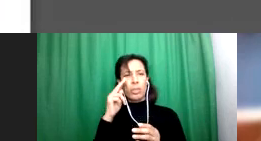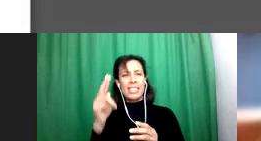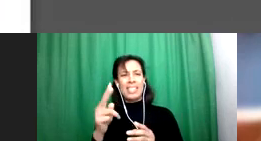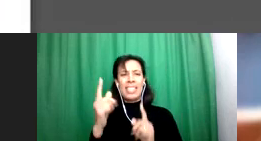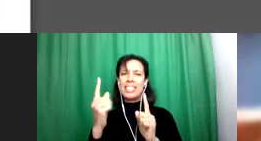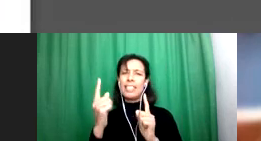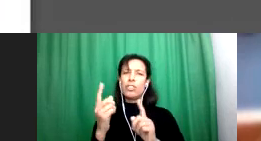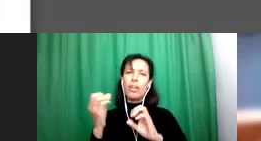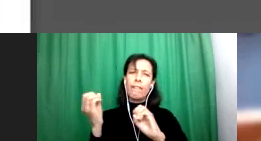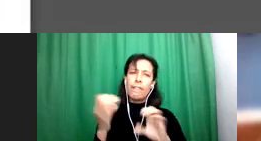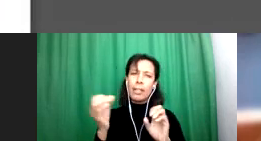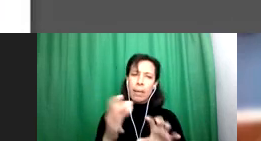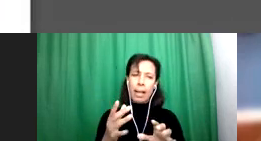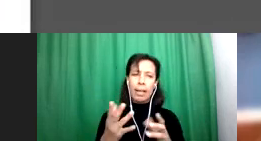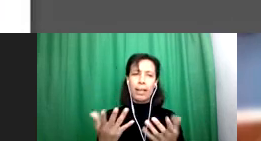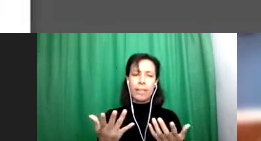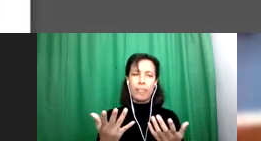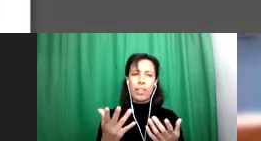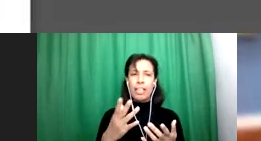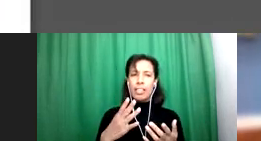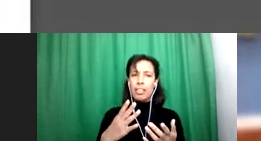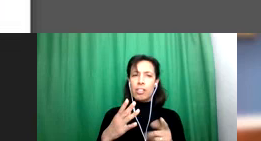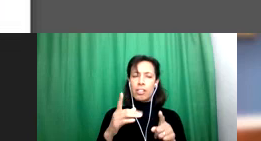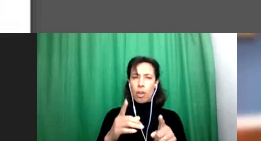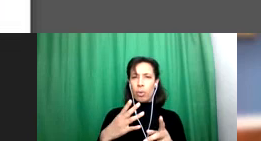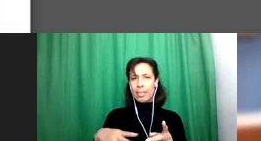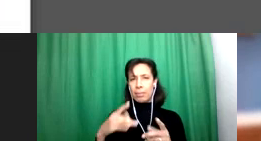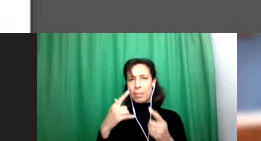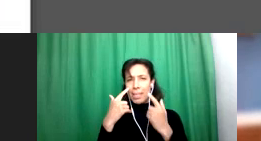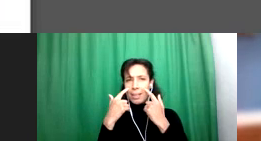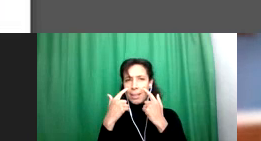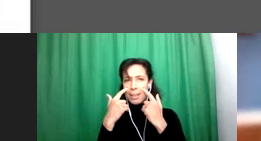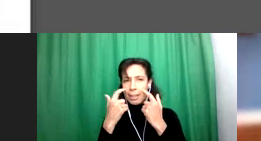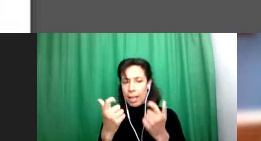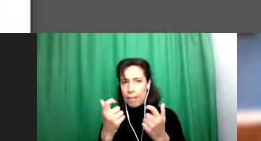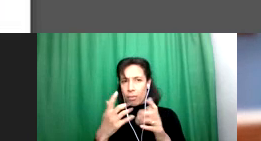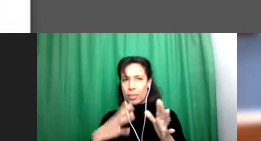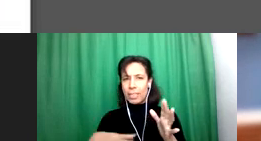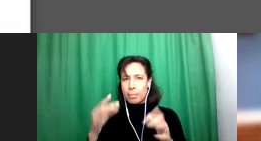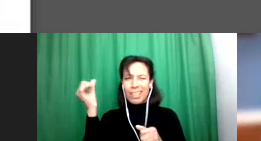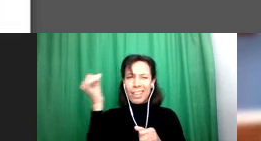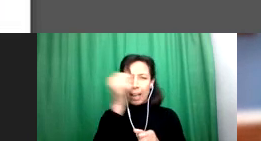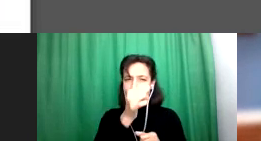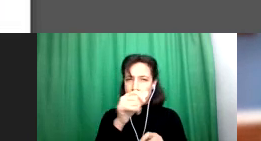You've got to be a little bit careful here. You've got to be a bit clever, and you've got to think about